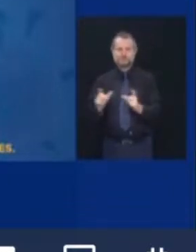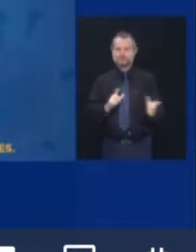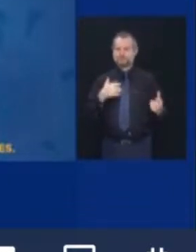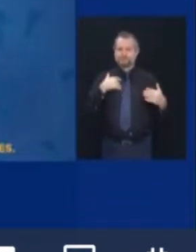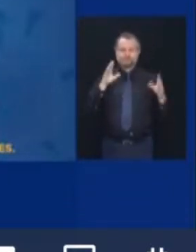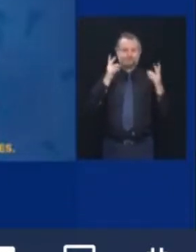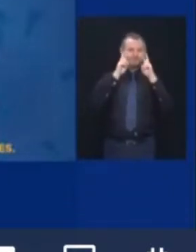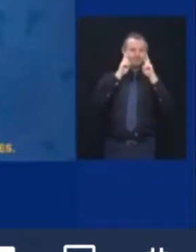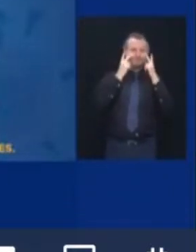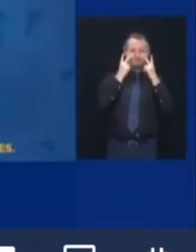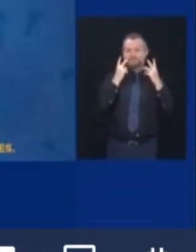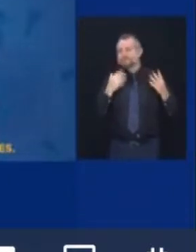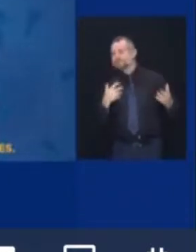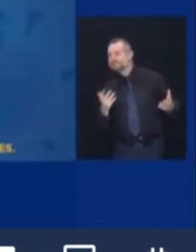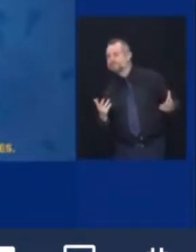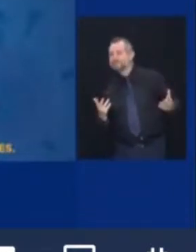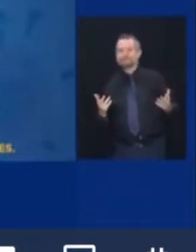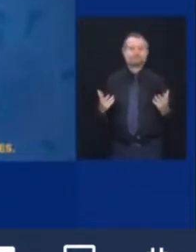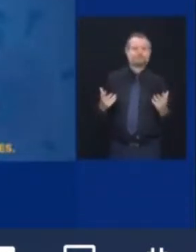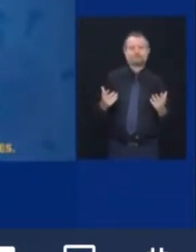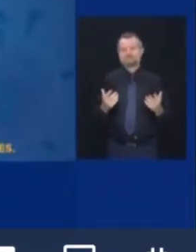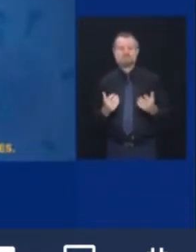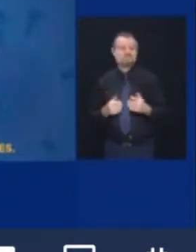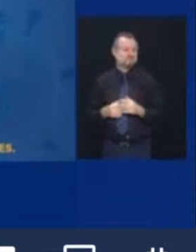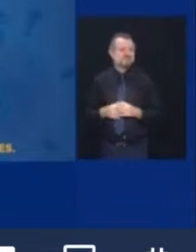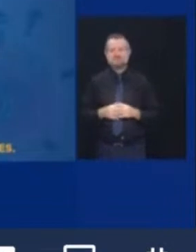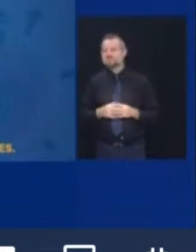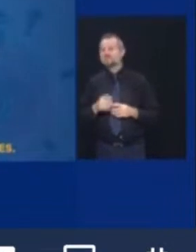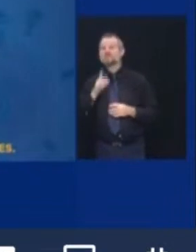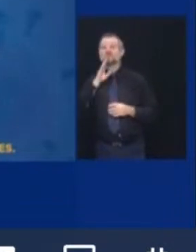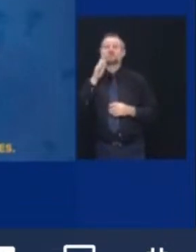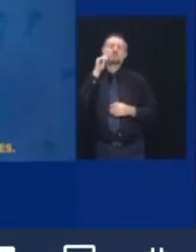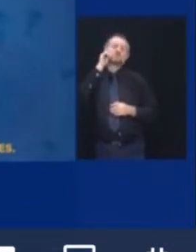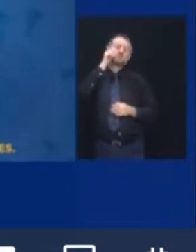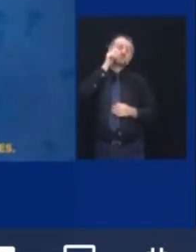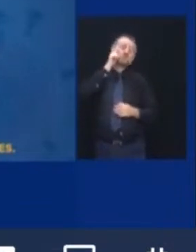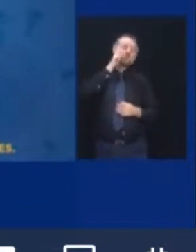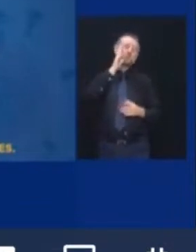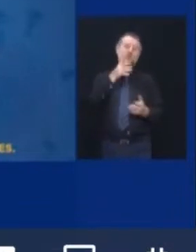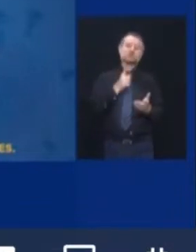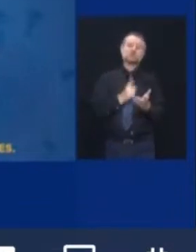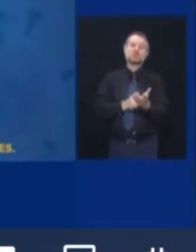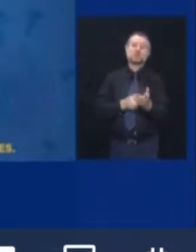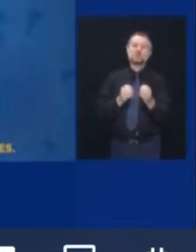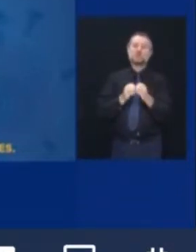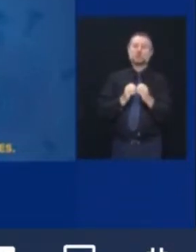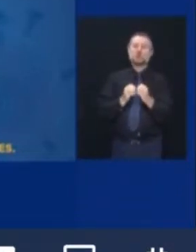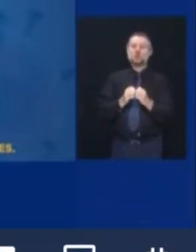But, and I want to speak to this tomorrow and the next day. When is it available?